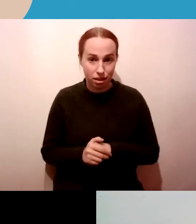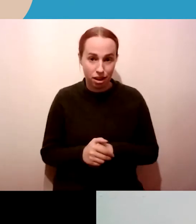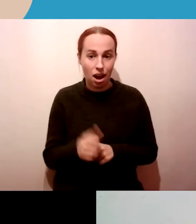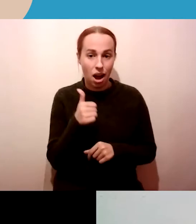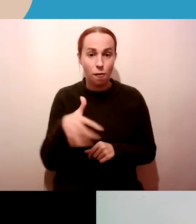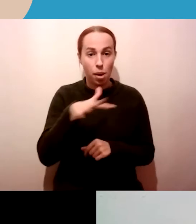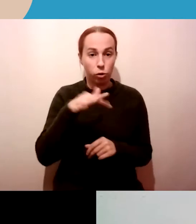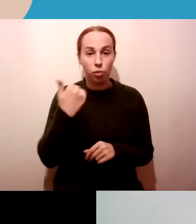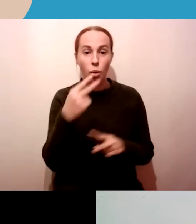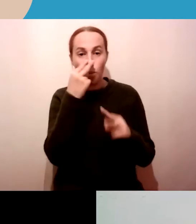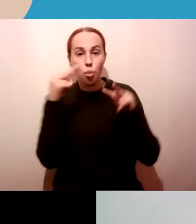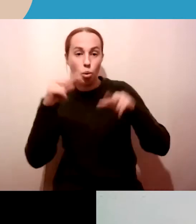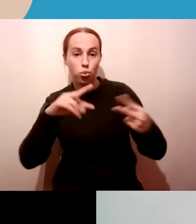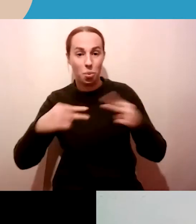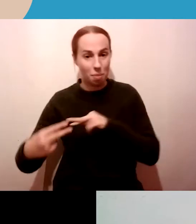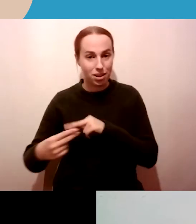Jasiulionė spoke,